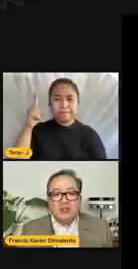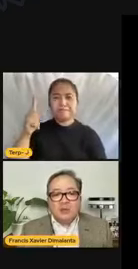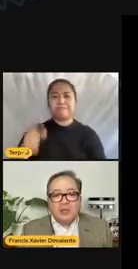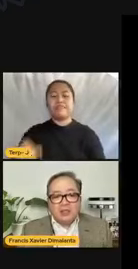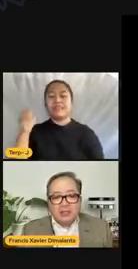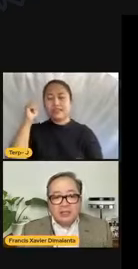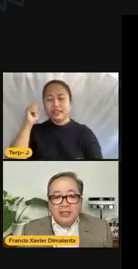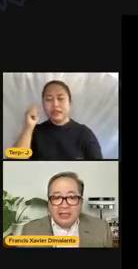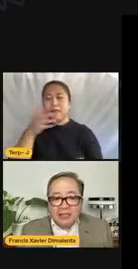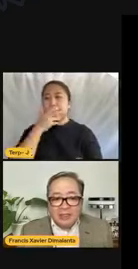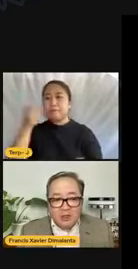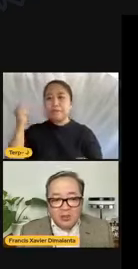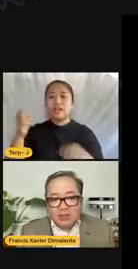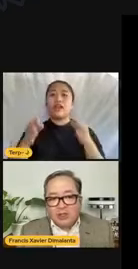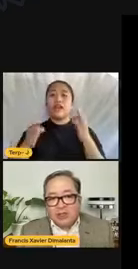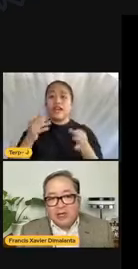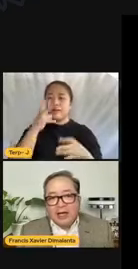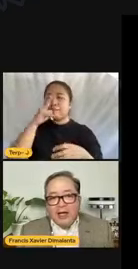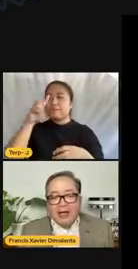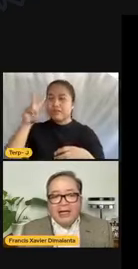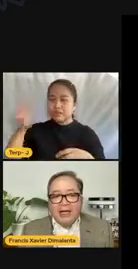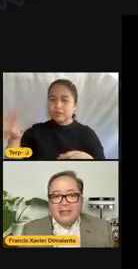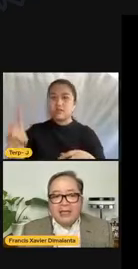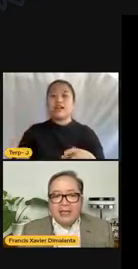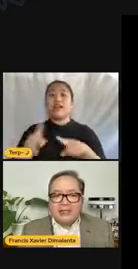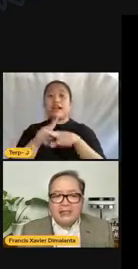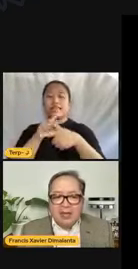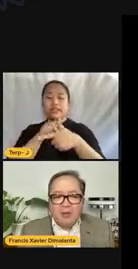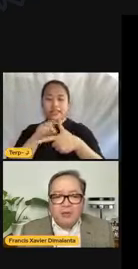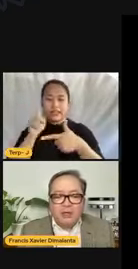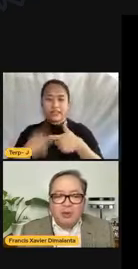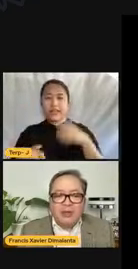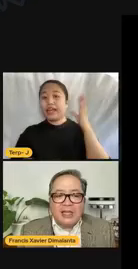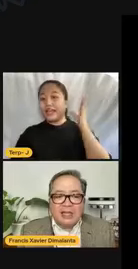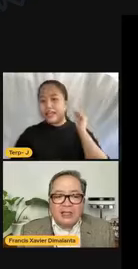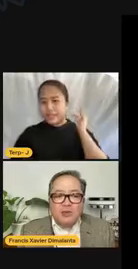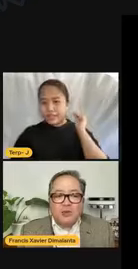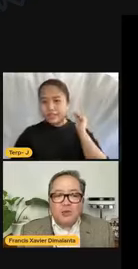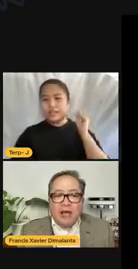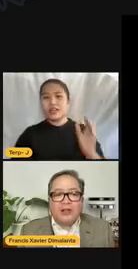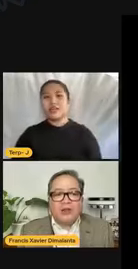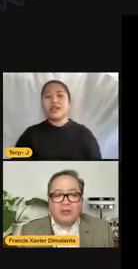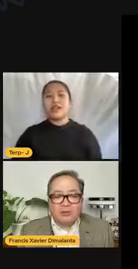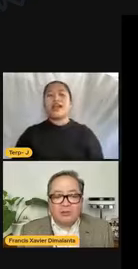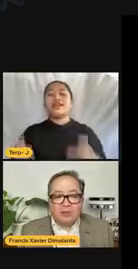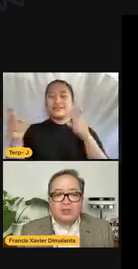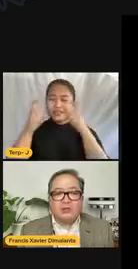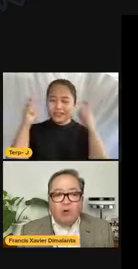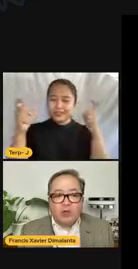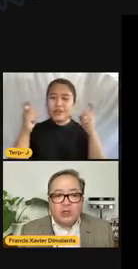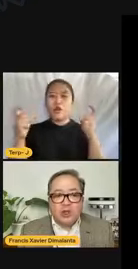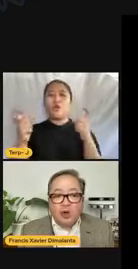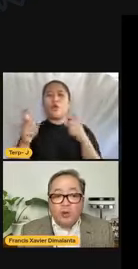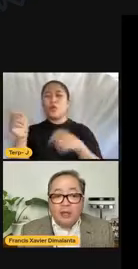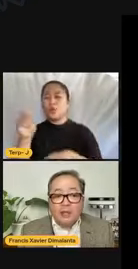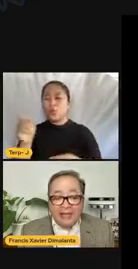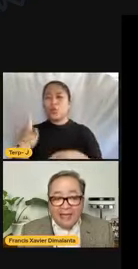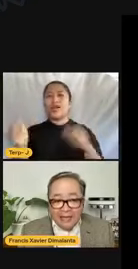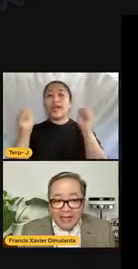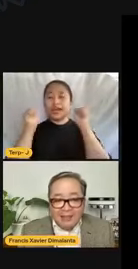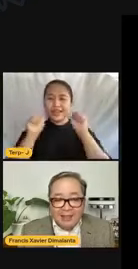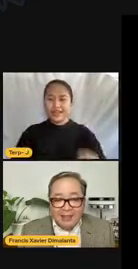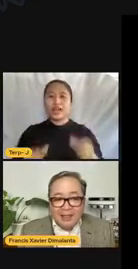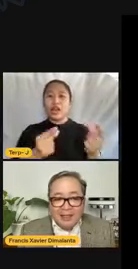daily situations than test situations. Again, I say let's celebrate what they can do rather than just focusing on what